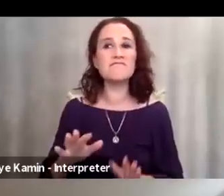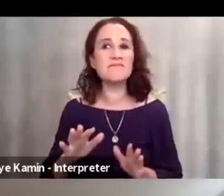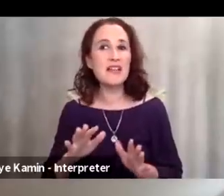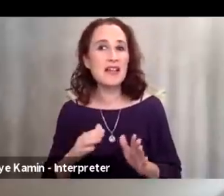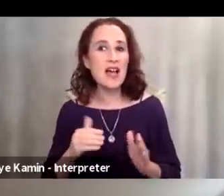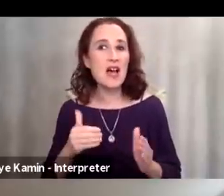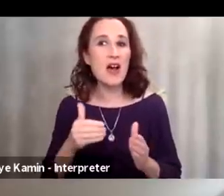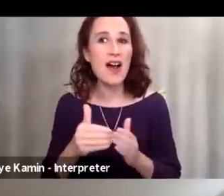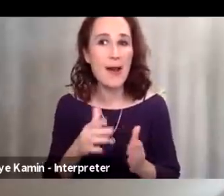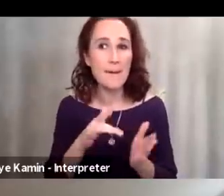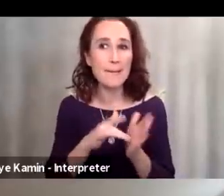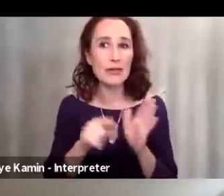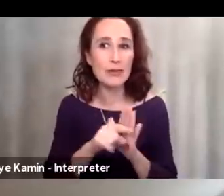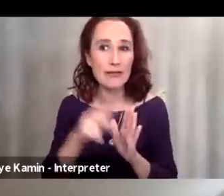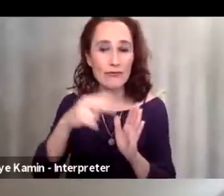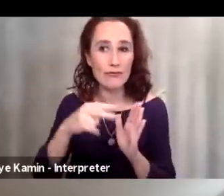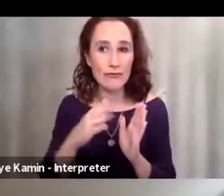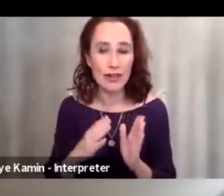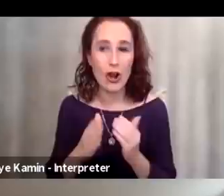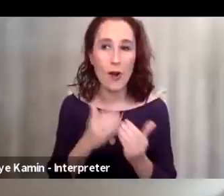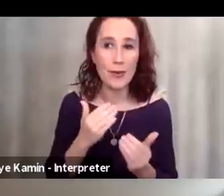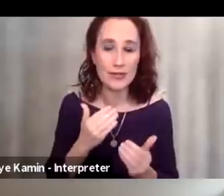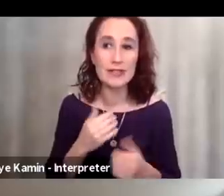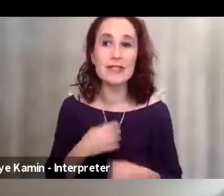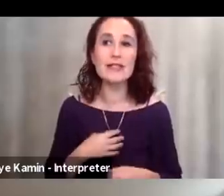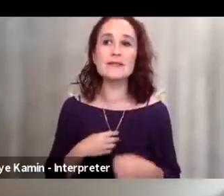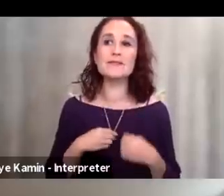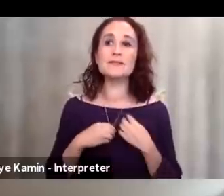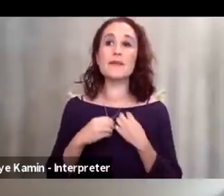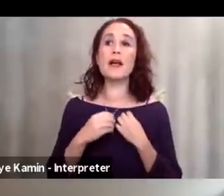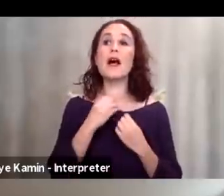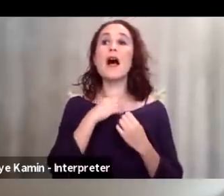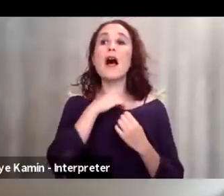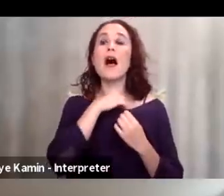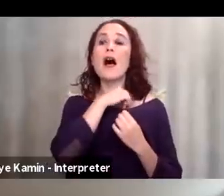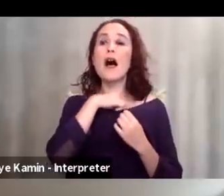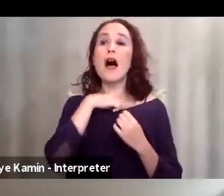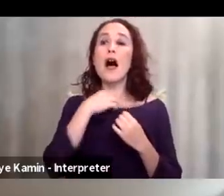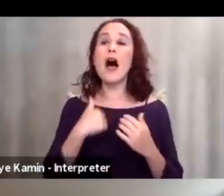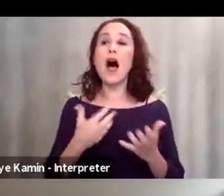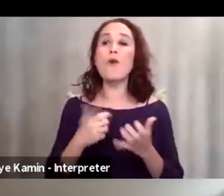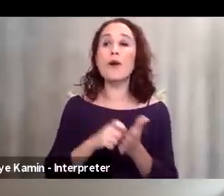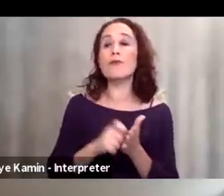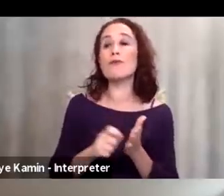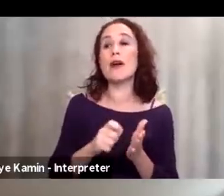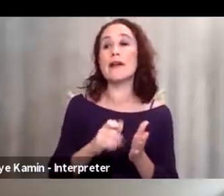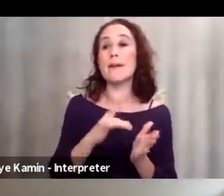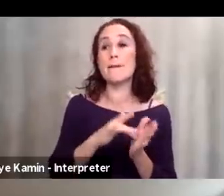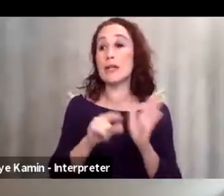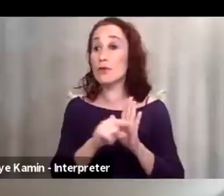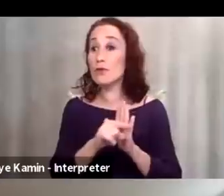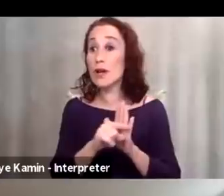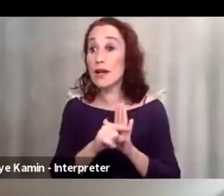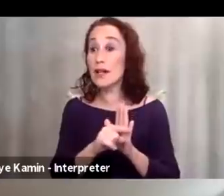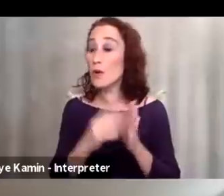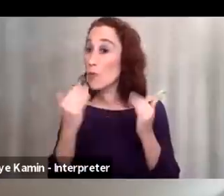and as far as her reading. And I also, just like you said, I want to write middle grade because those are the books that formed